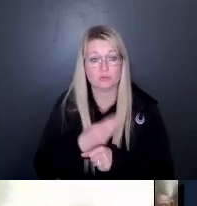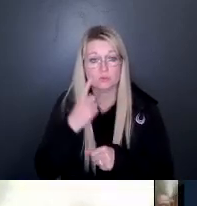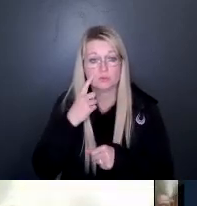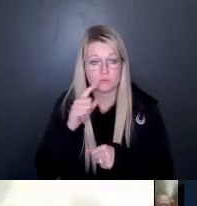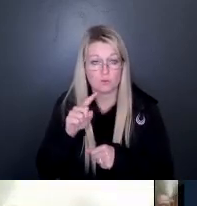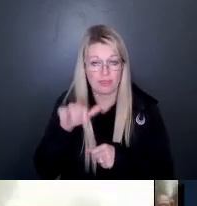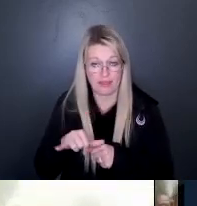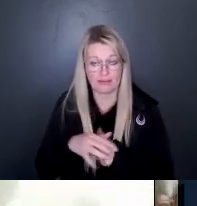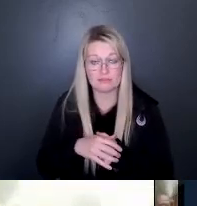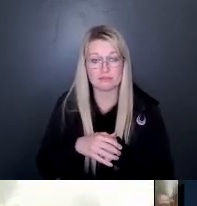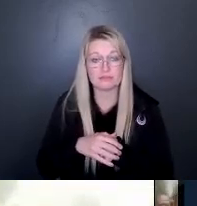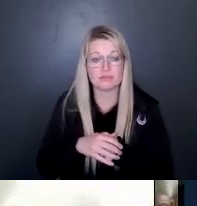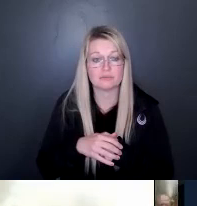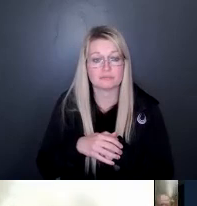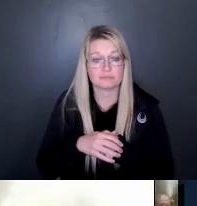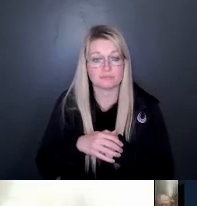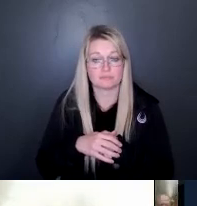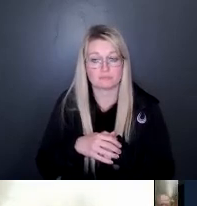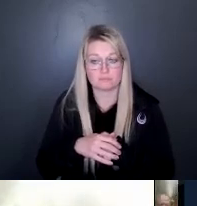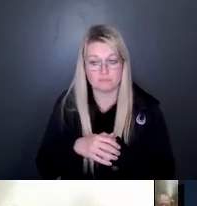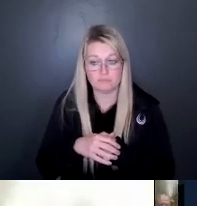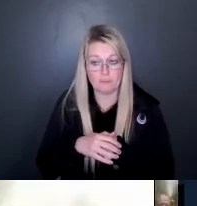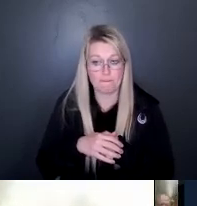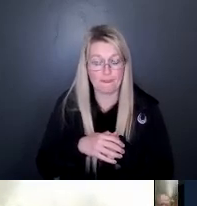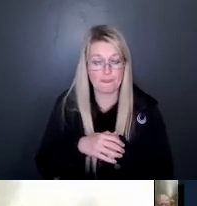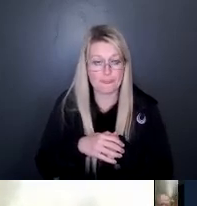The usefulness are seen from the idea that